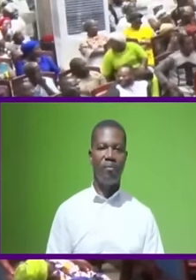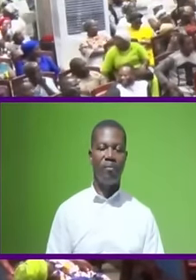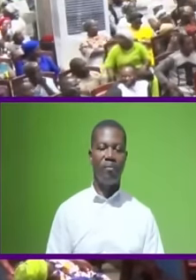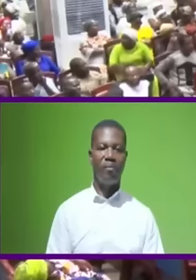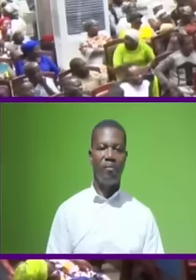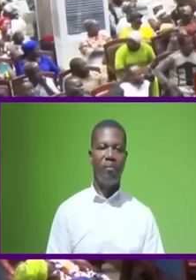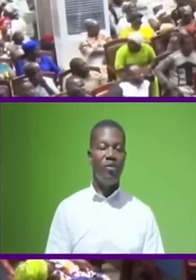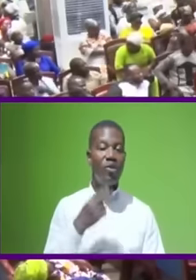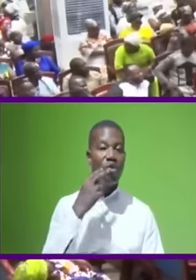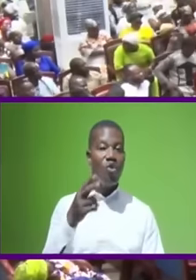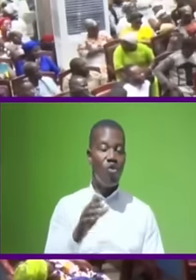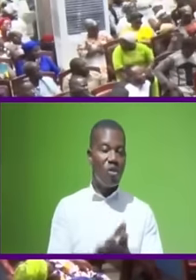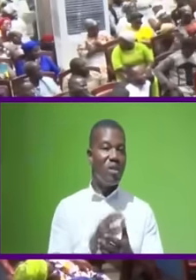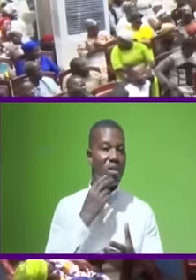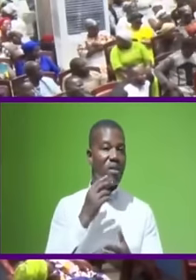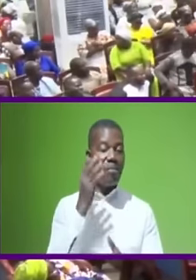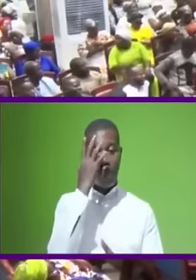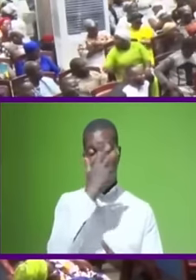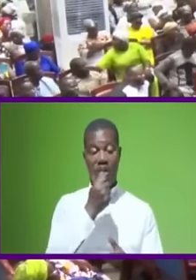that's